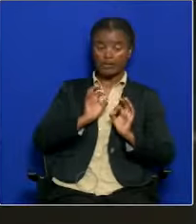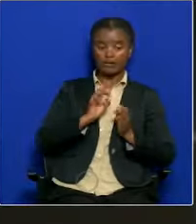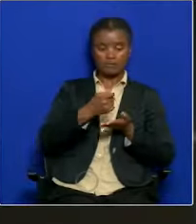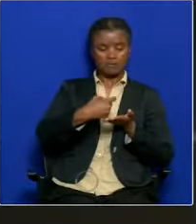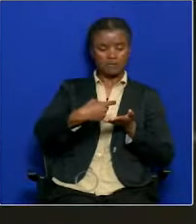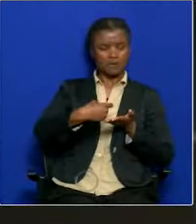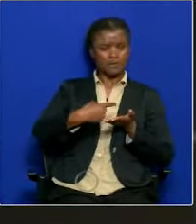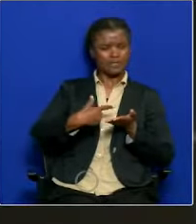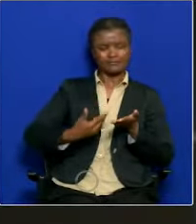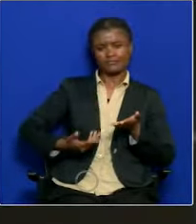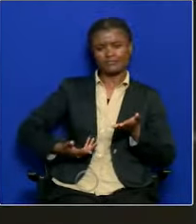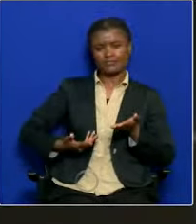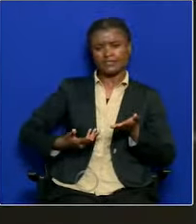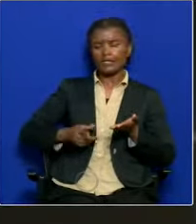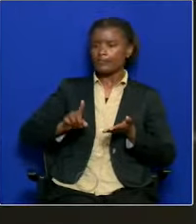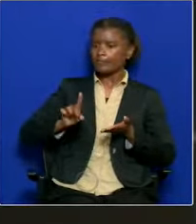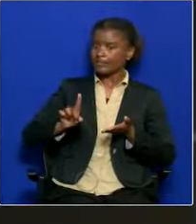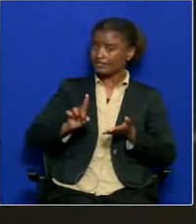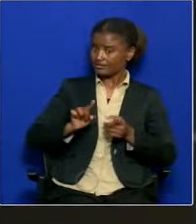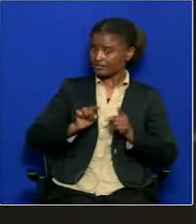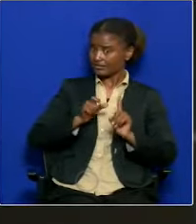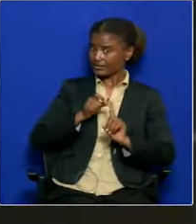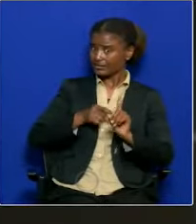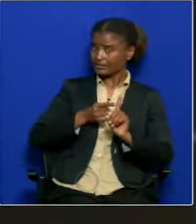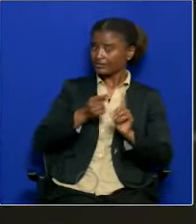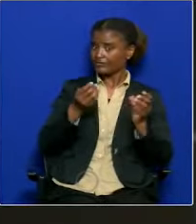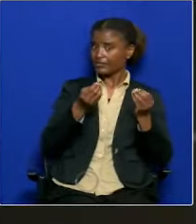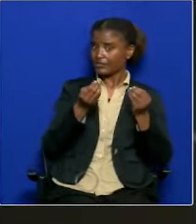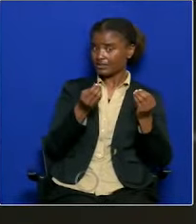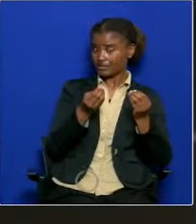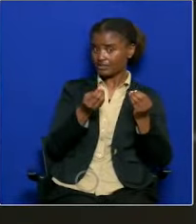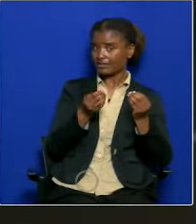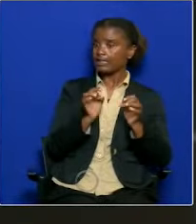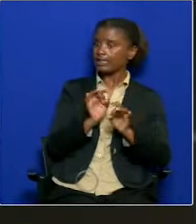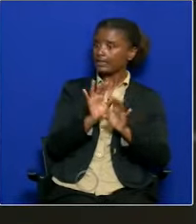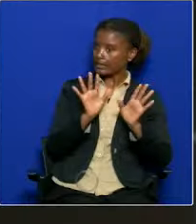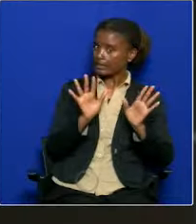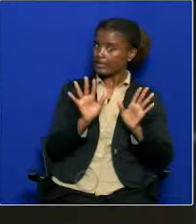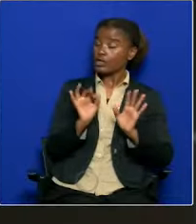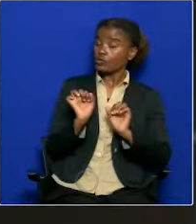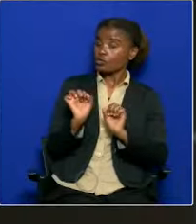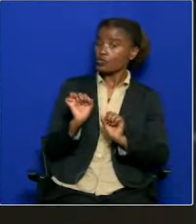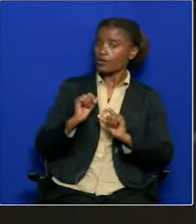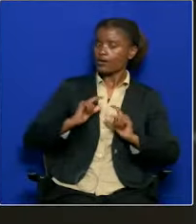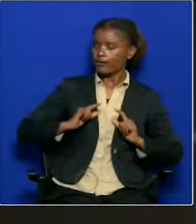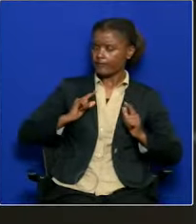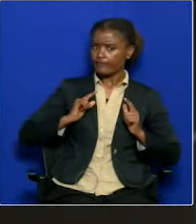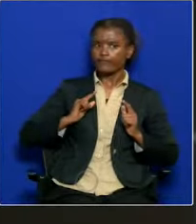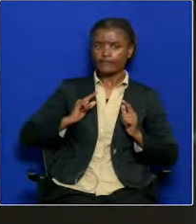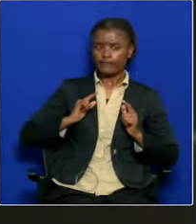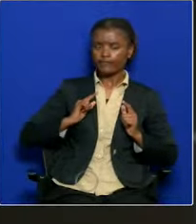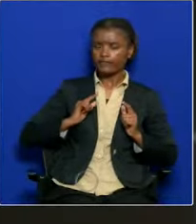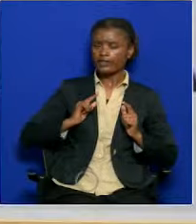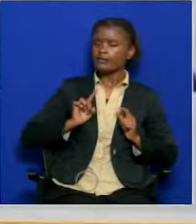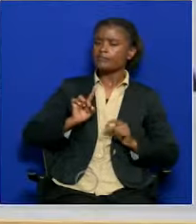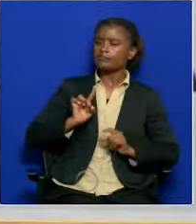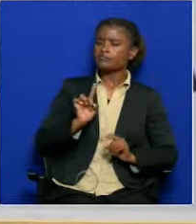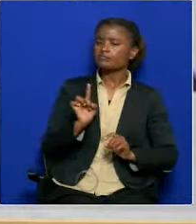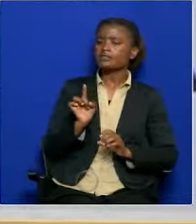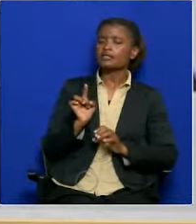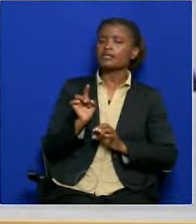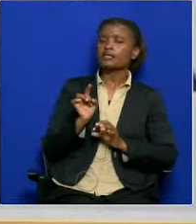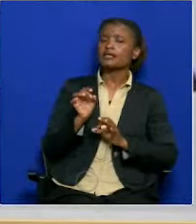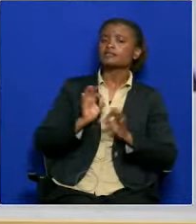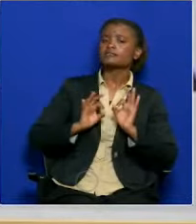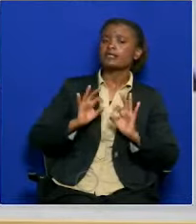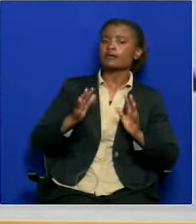prominent generally, but also in your life clearly. How do you explain that? Yeah.